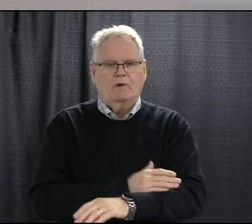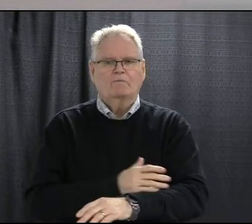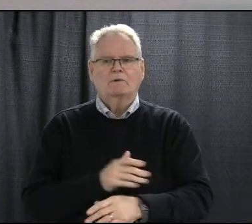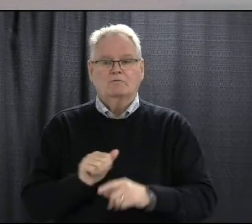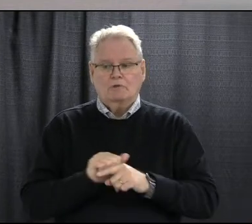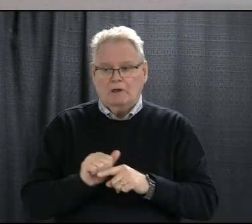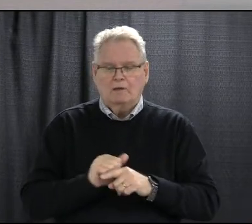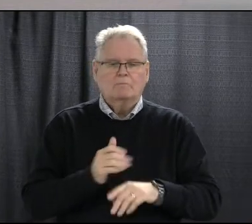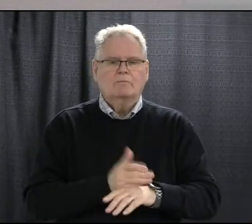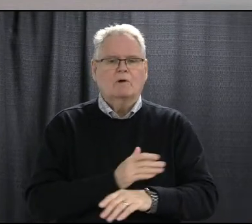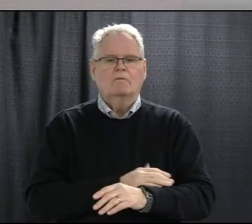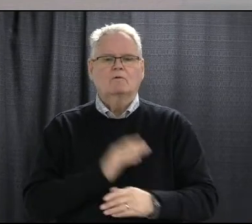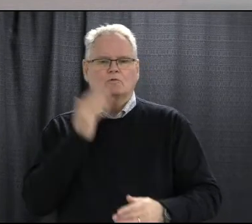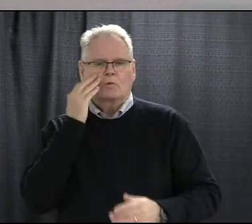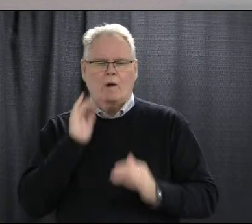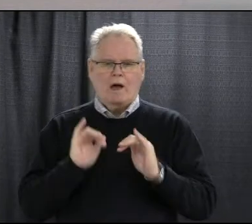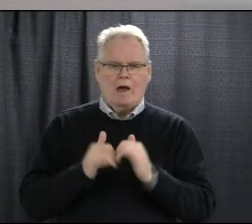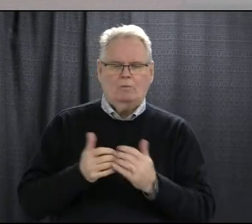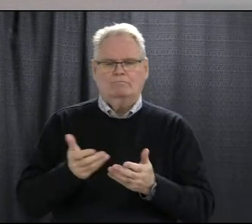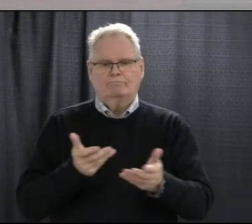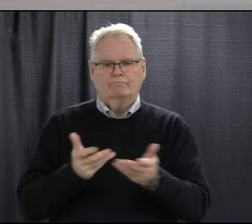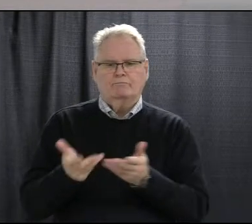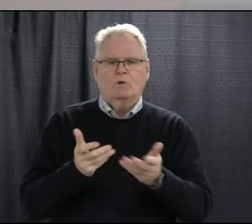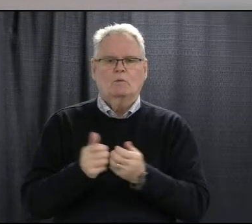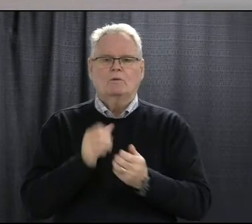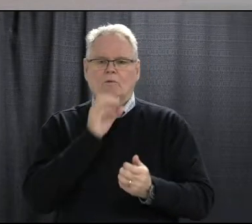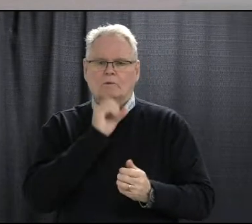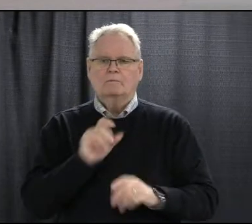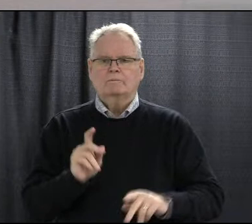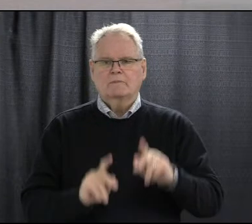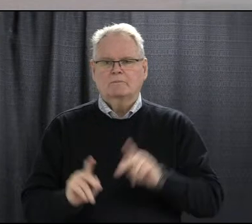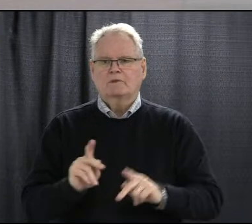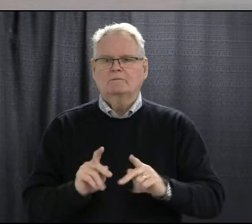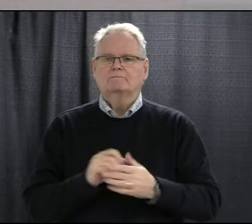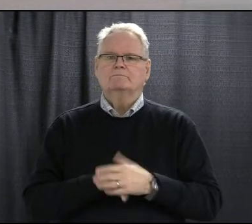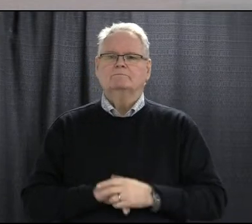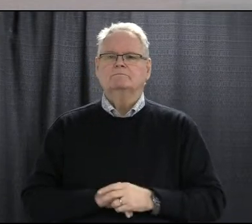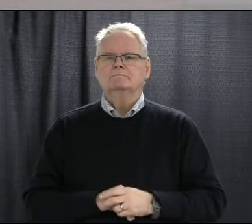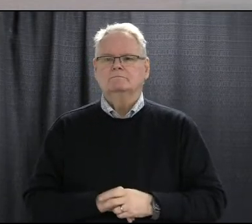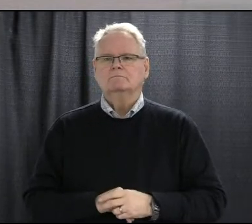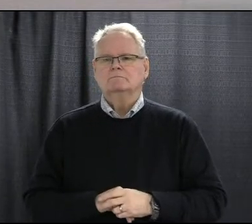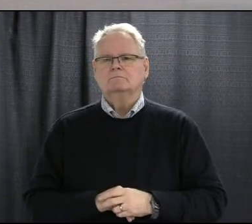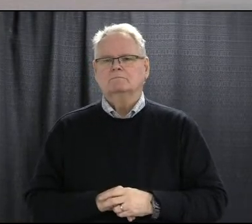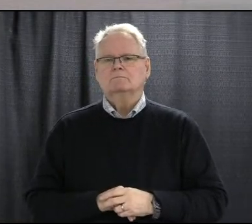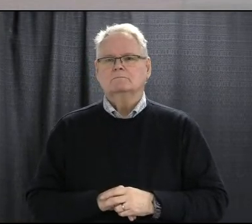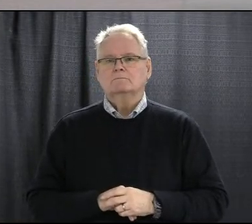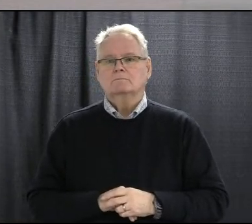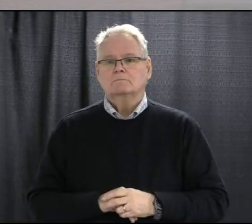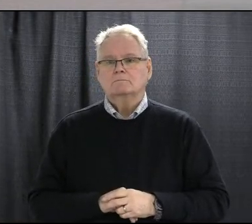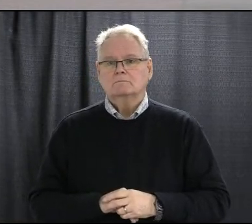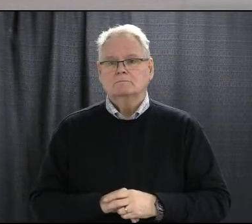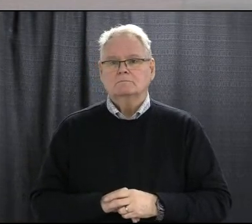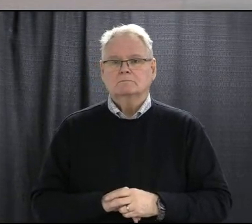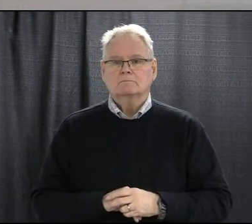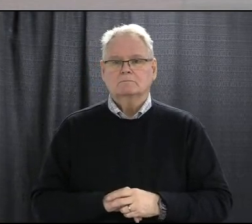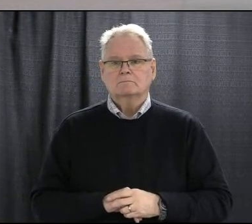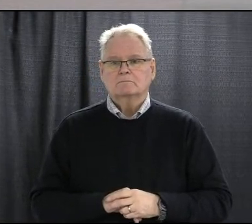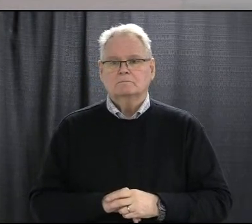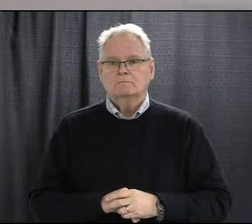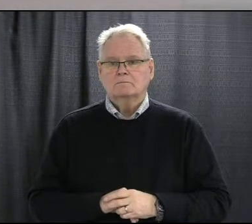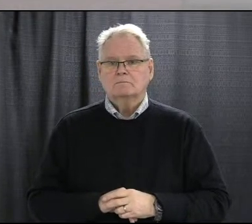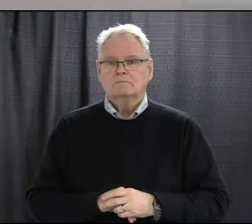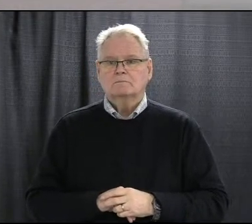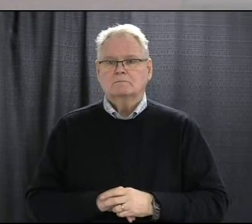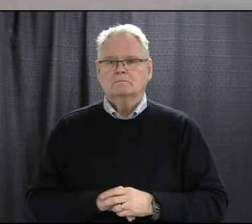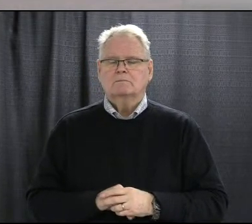understanding that we'll sort of know what will happen when older adults come to the hospital. Their community providers will be able to provide us information about what they